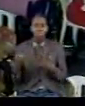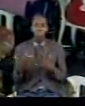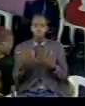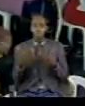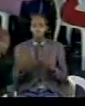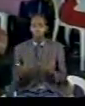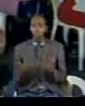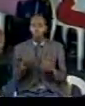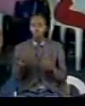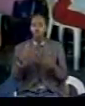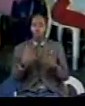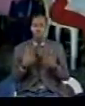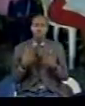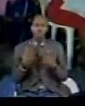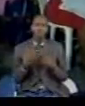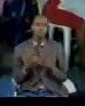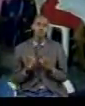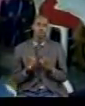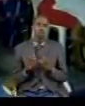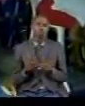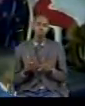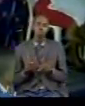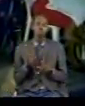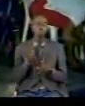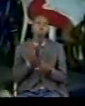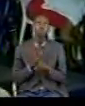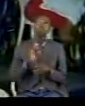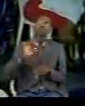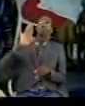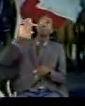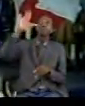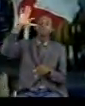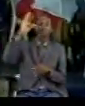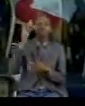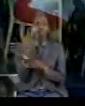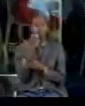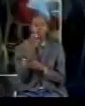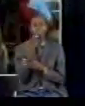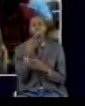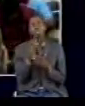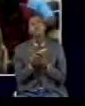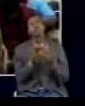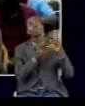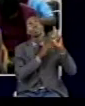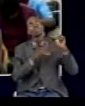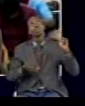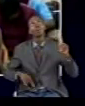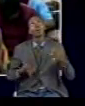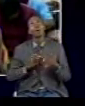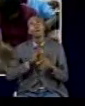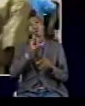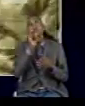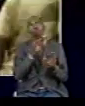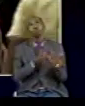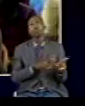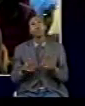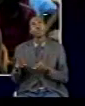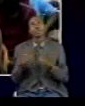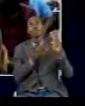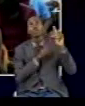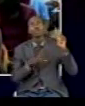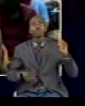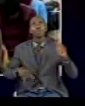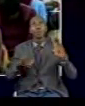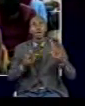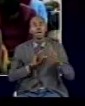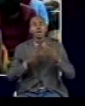is waiting for you now. Raise up that hand. Lord, I'm ready. Lord, I come out. Lord,